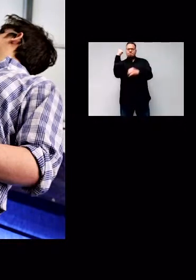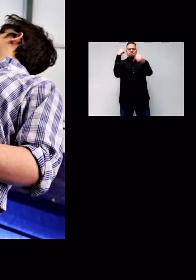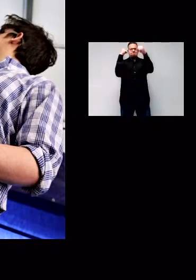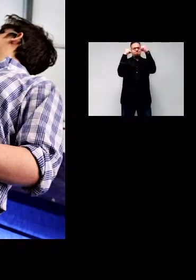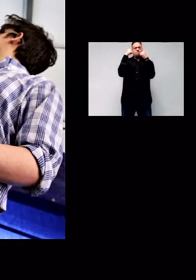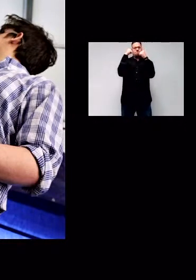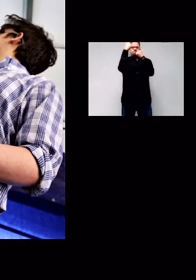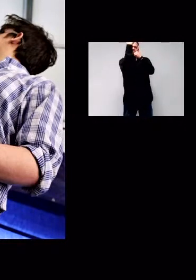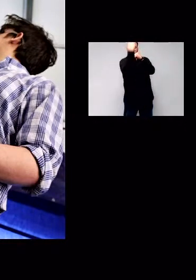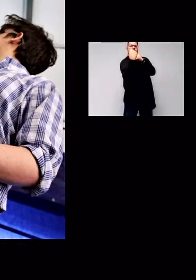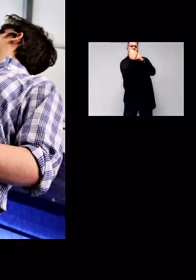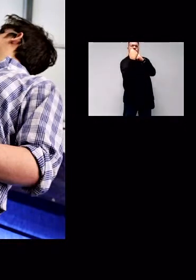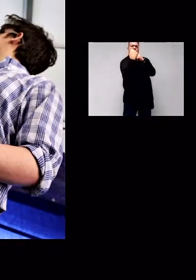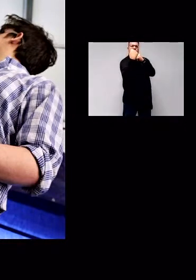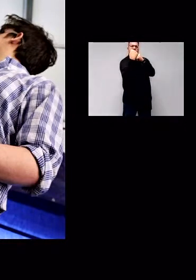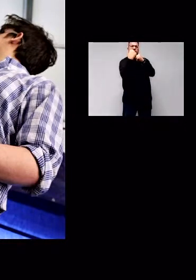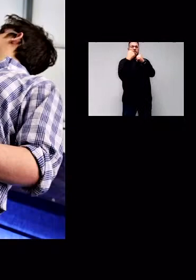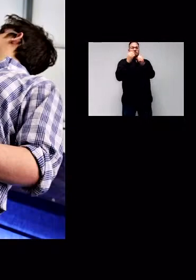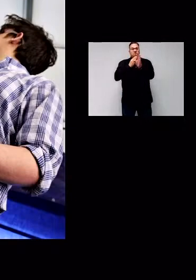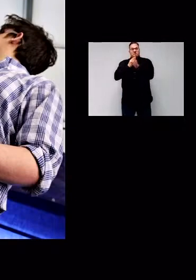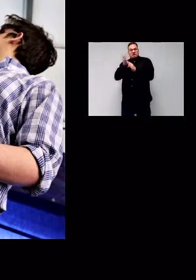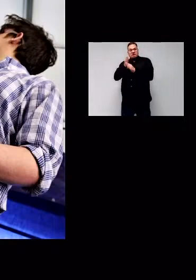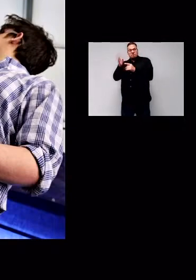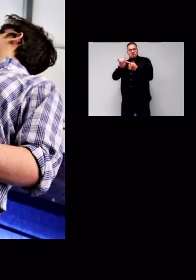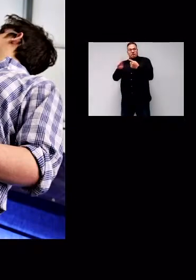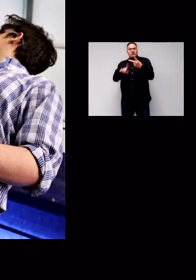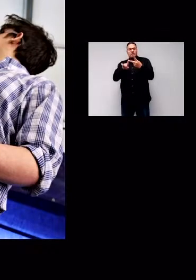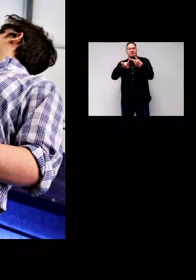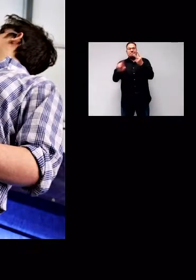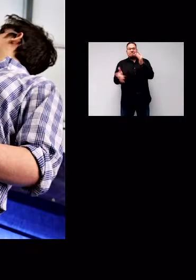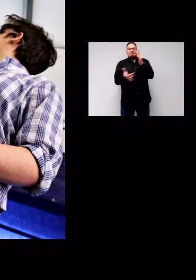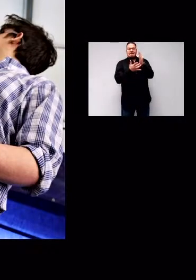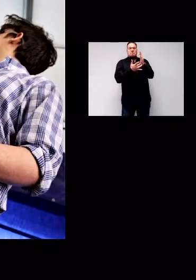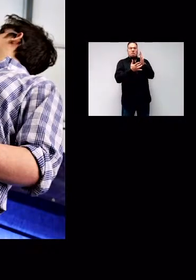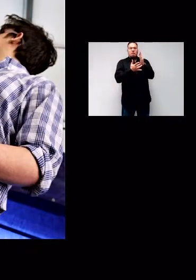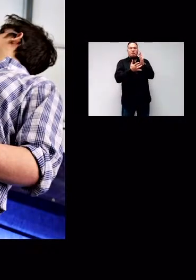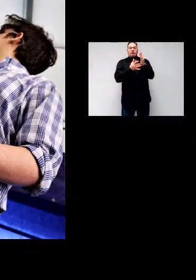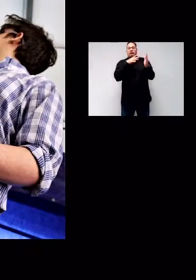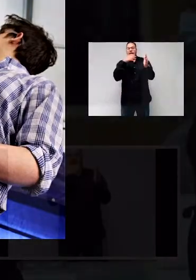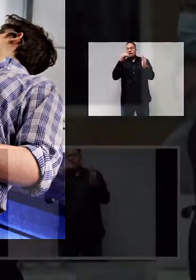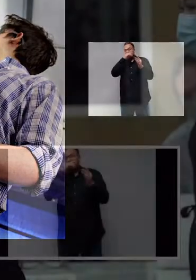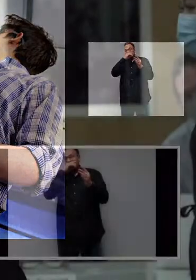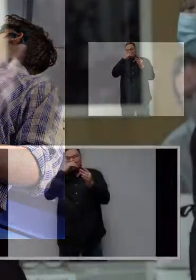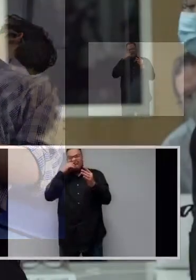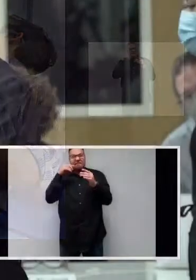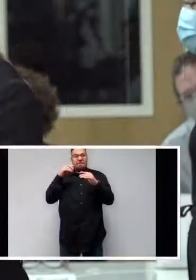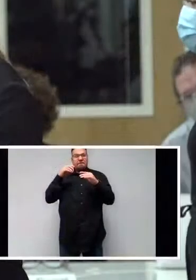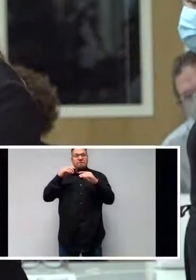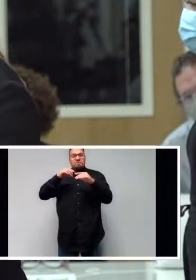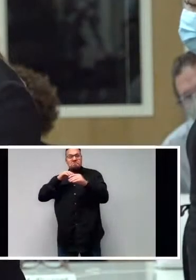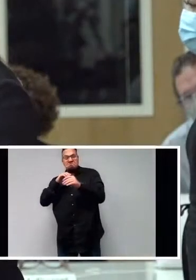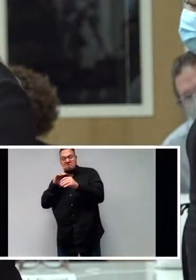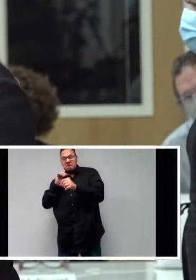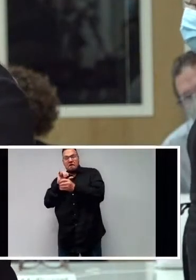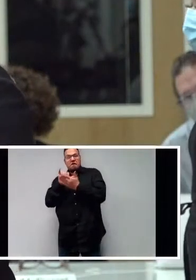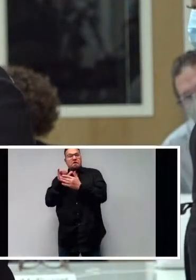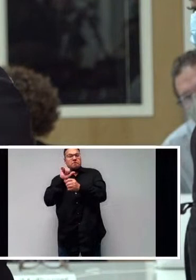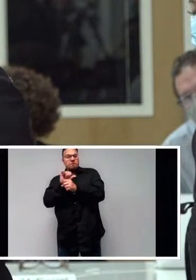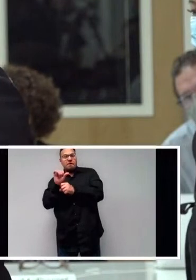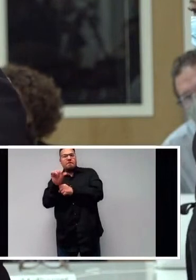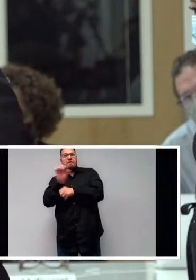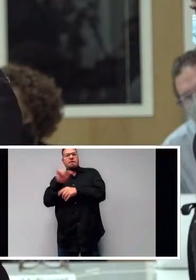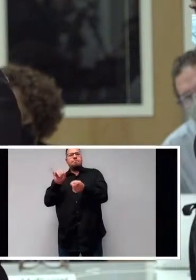to the professional skills and the technical skills. And then you're balanced and you're job ready, just like Mr. Tokarski talked